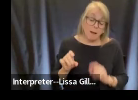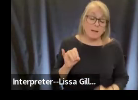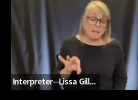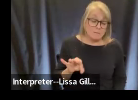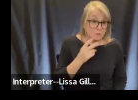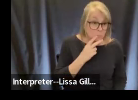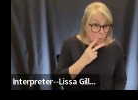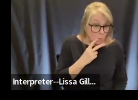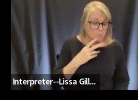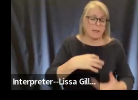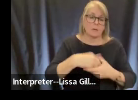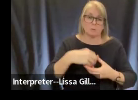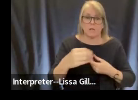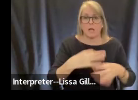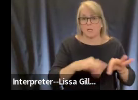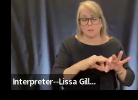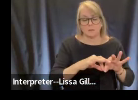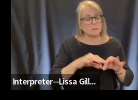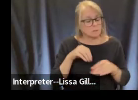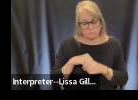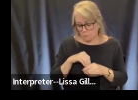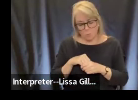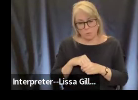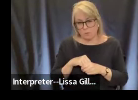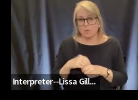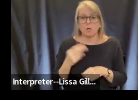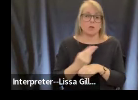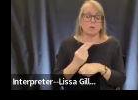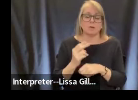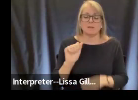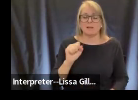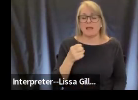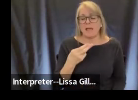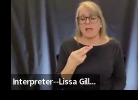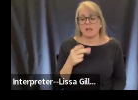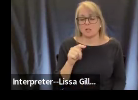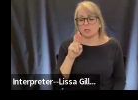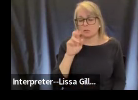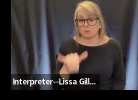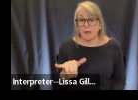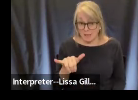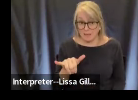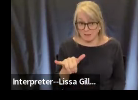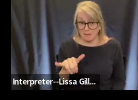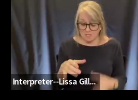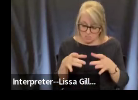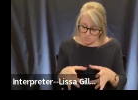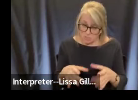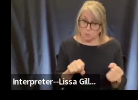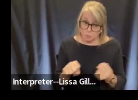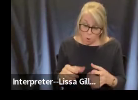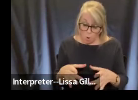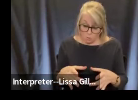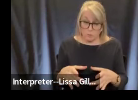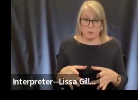outside. Don't smoke indoors. Use a sturdy ashtray. Soak those cigarettes in water before throwing them away. Make sure all